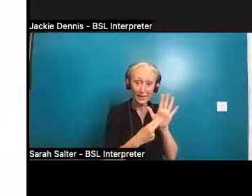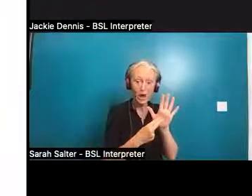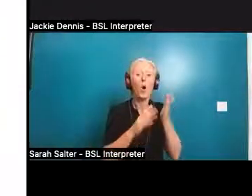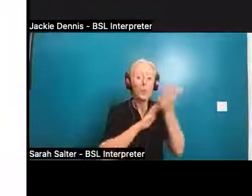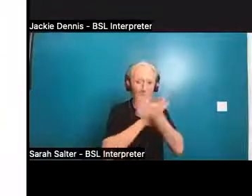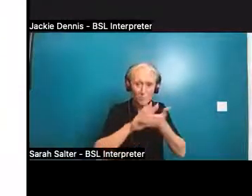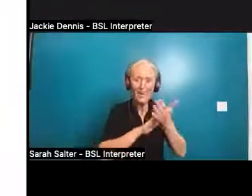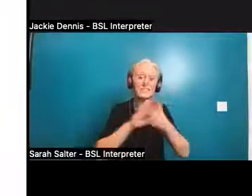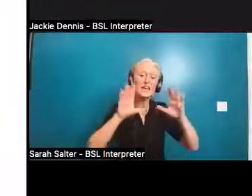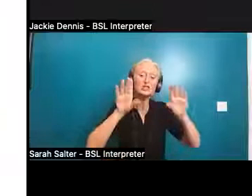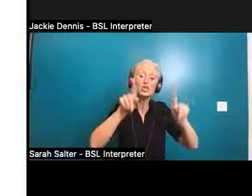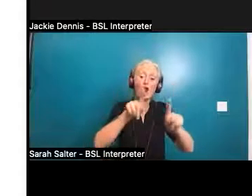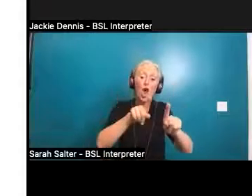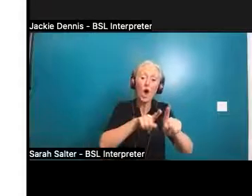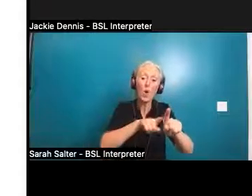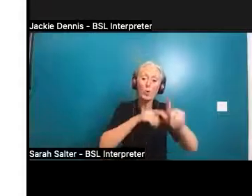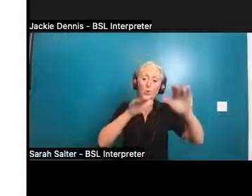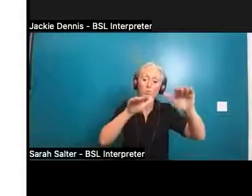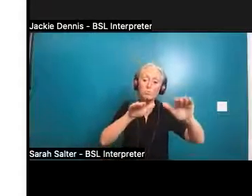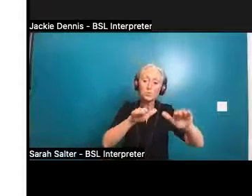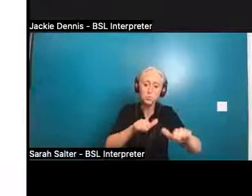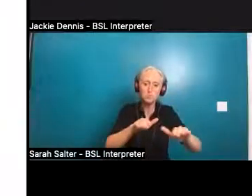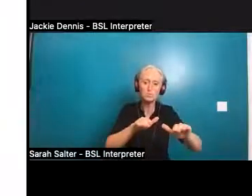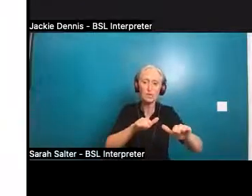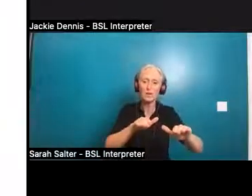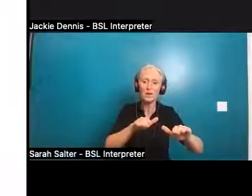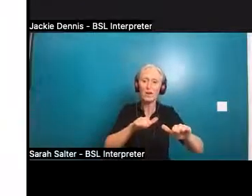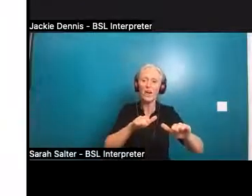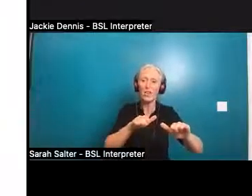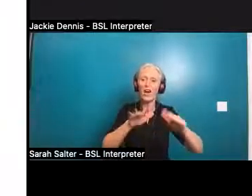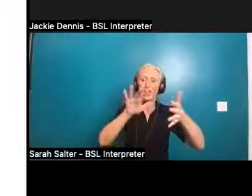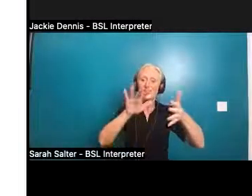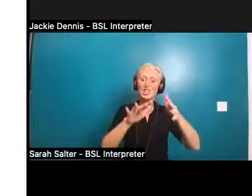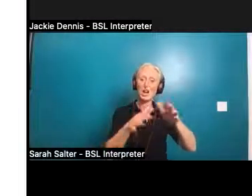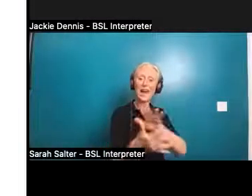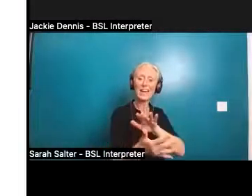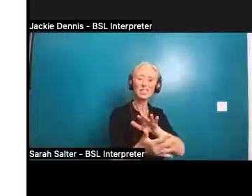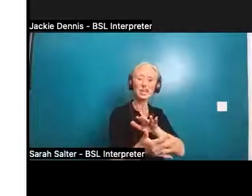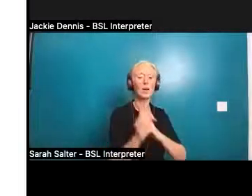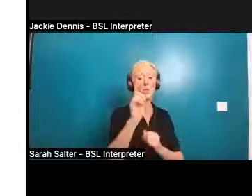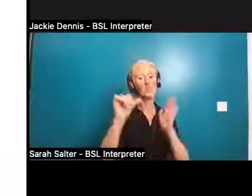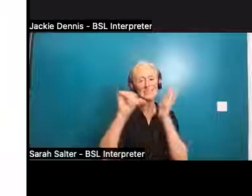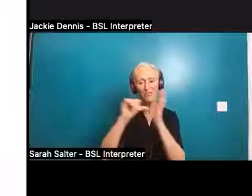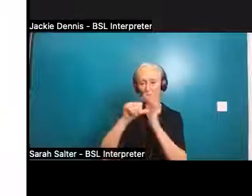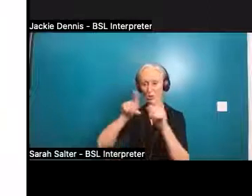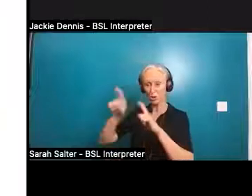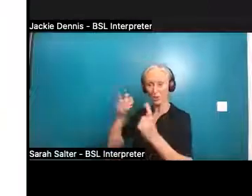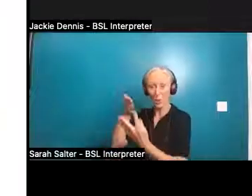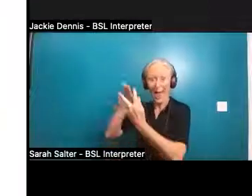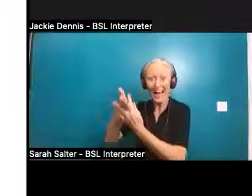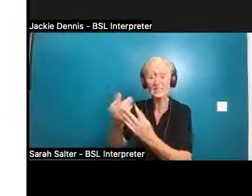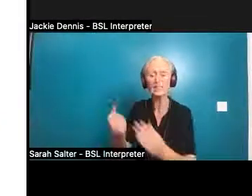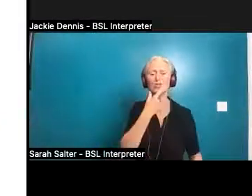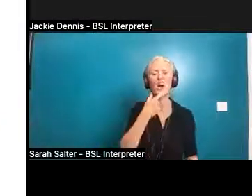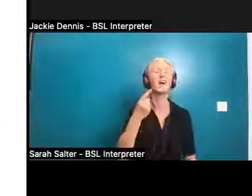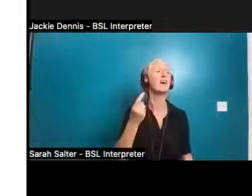the degeneration down. The problem has been getting access to this drug. And again, a lot of you on this call will be like, yes, we might have heard